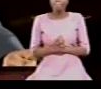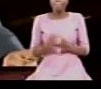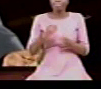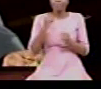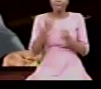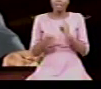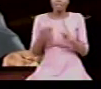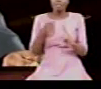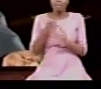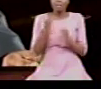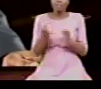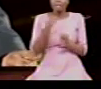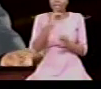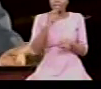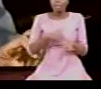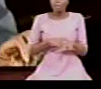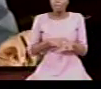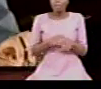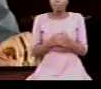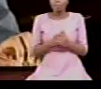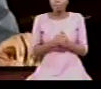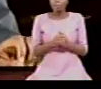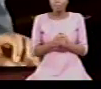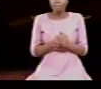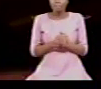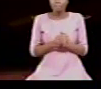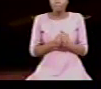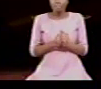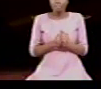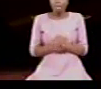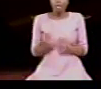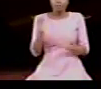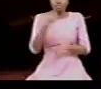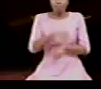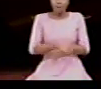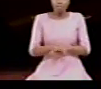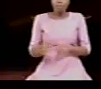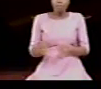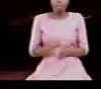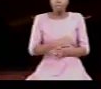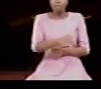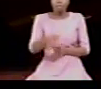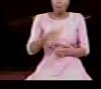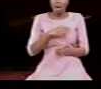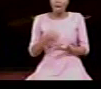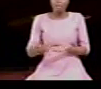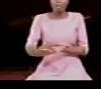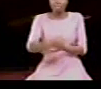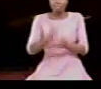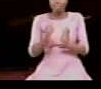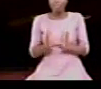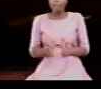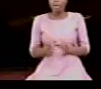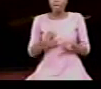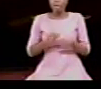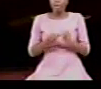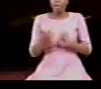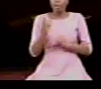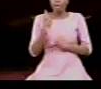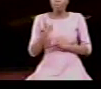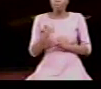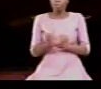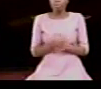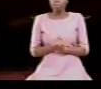time, triumphing sower and reaper. Point number one now,